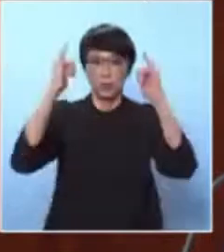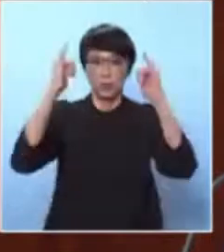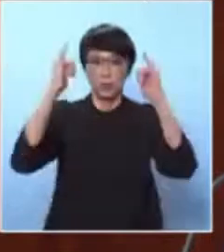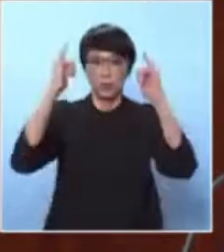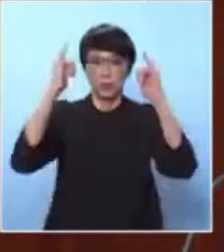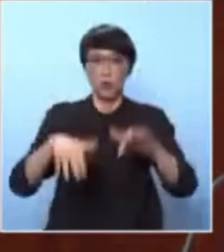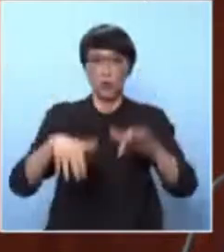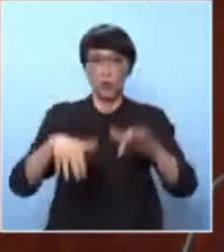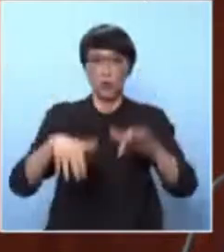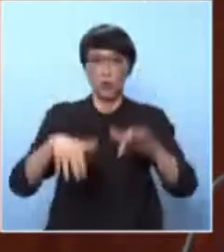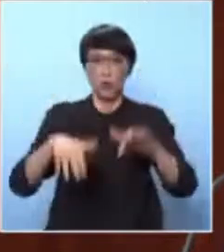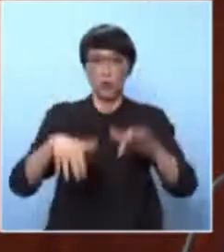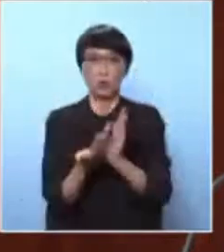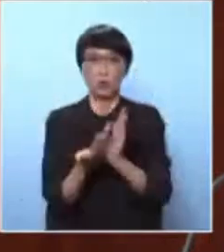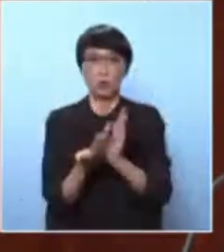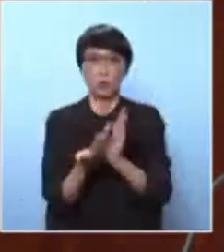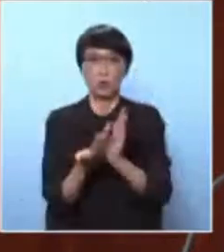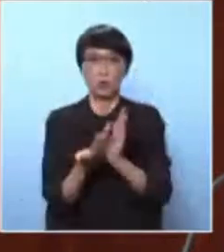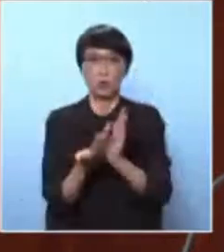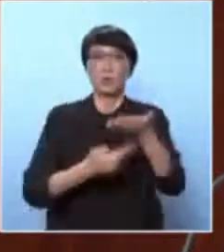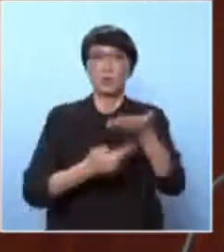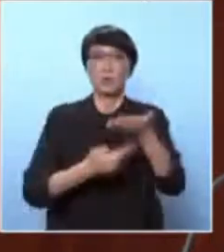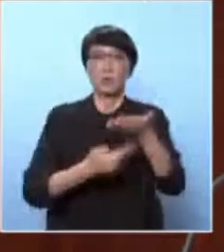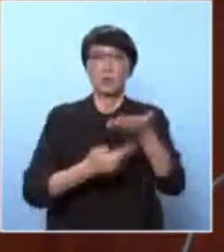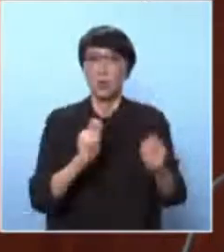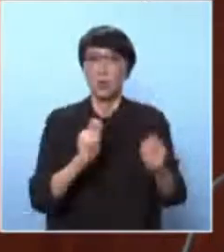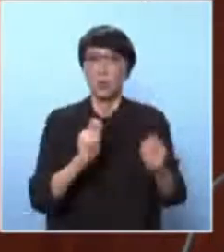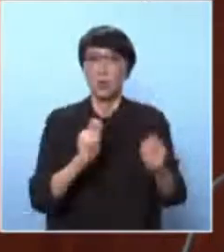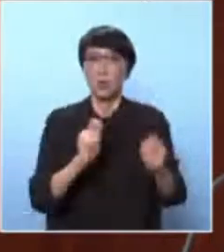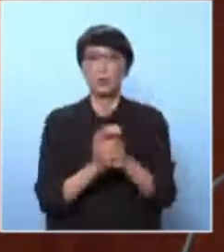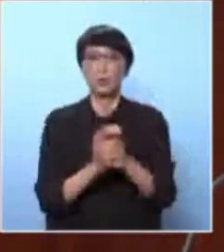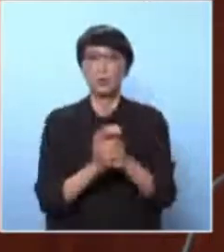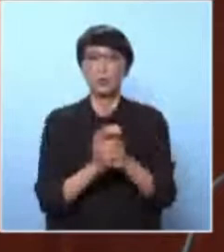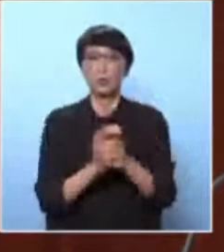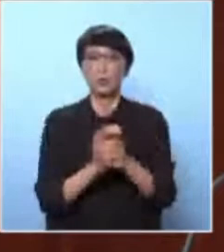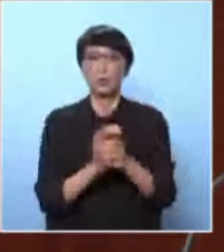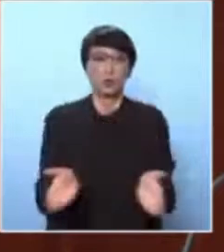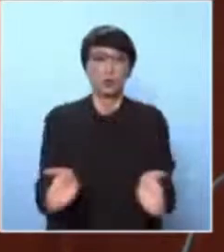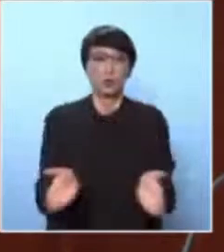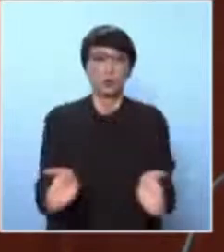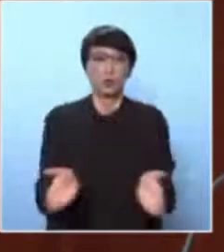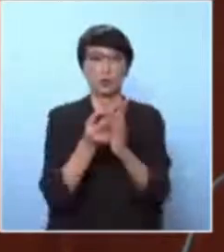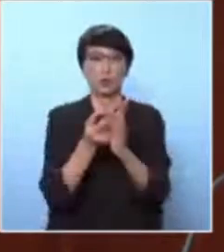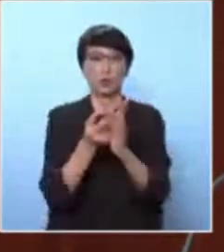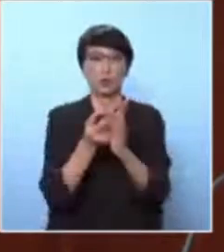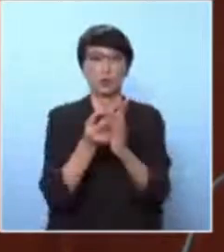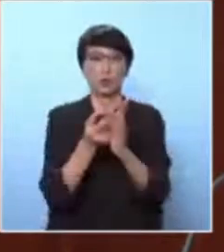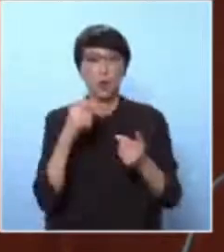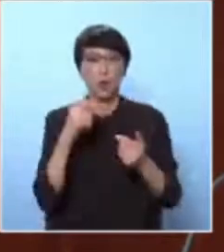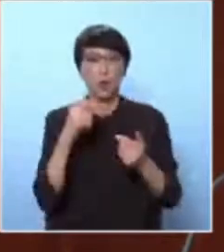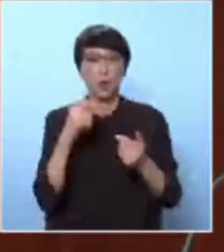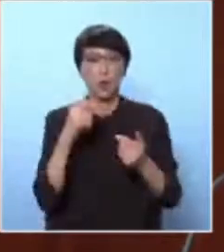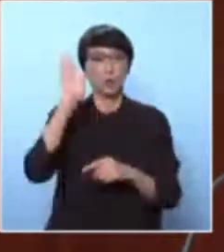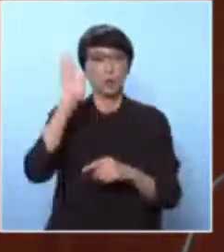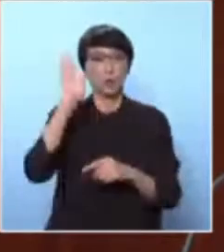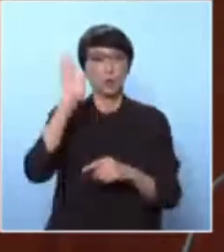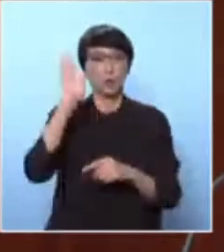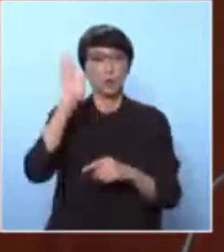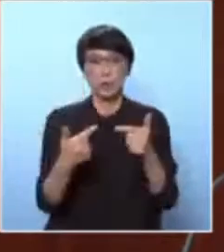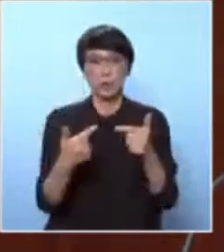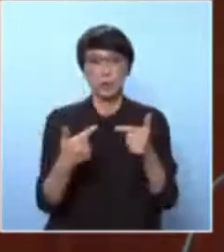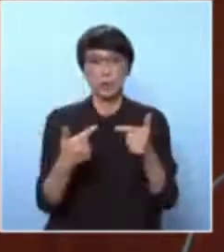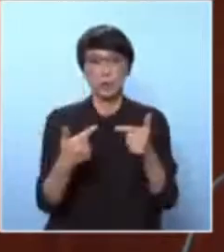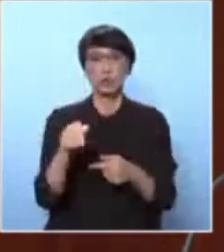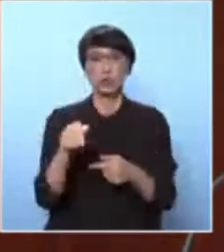strengthening market promotion, etc., as well as those on future directions for continuous market